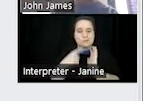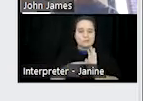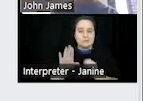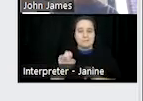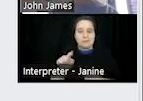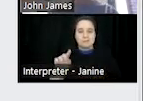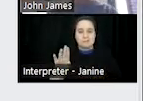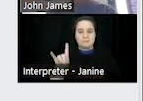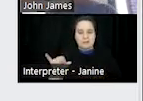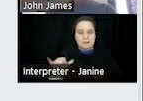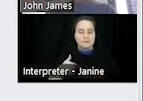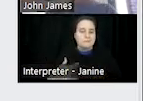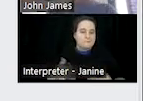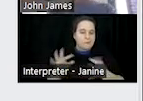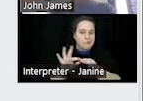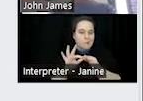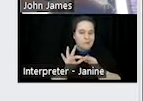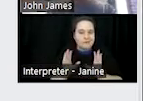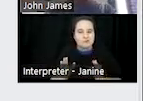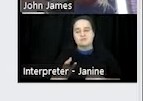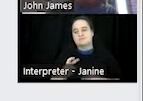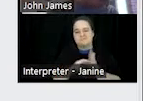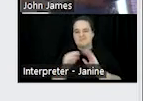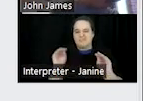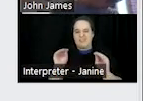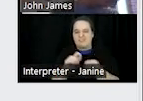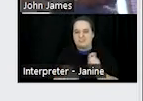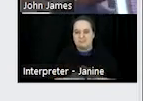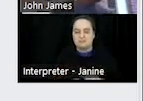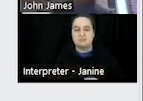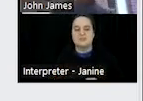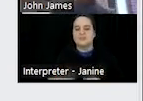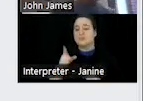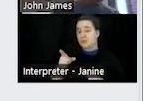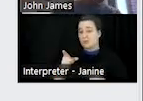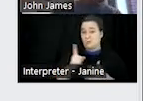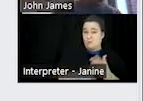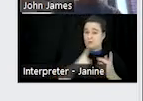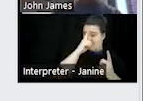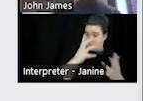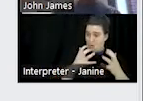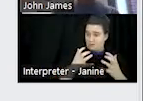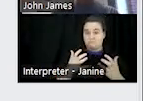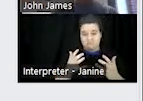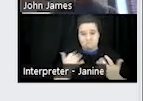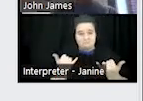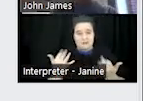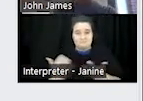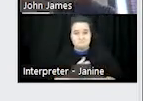so nothing's really changed. Okay, you're doing what you were hoping to do. Yeah.